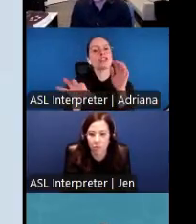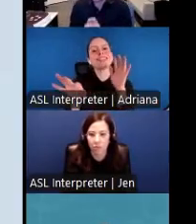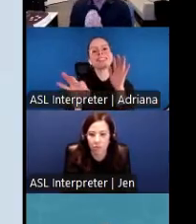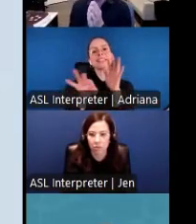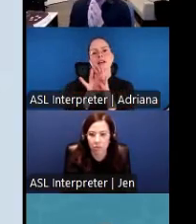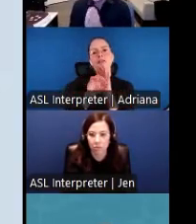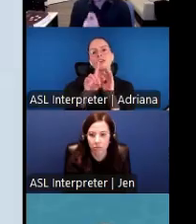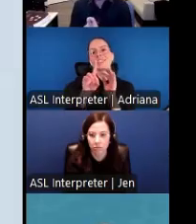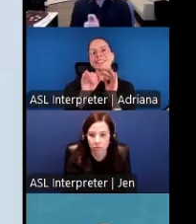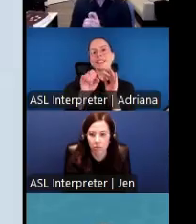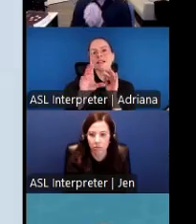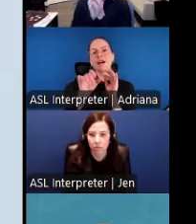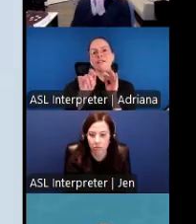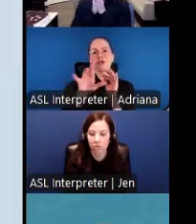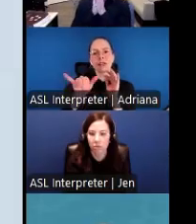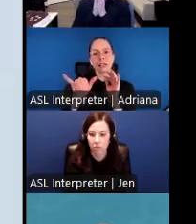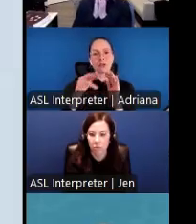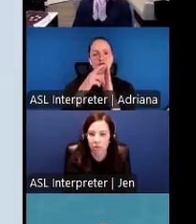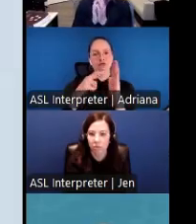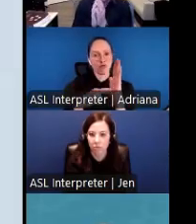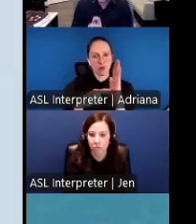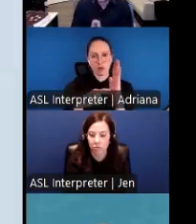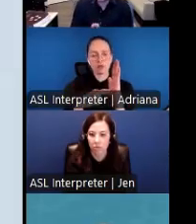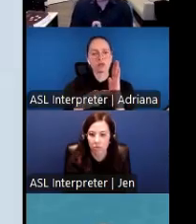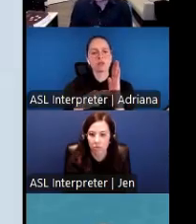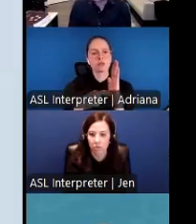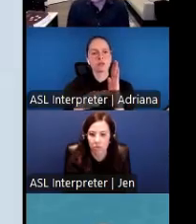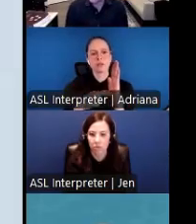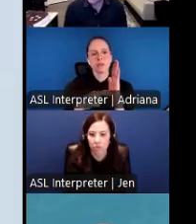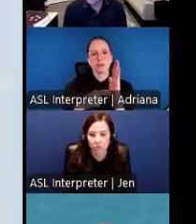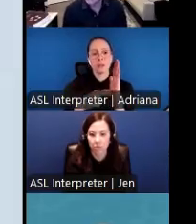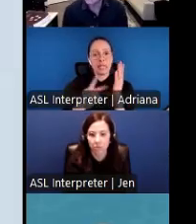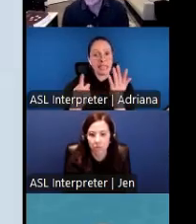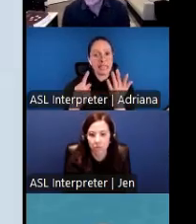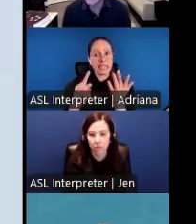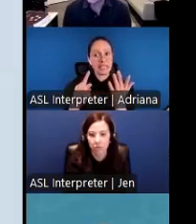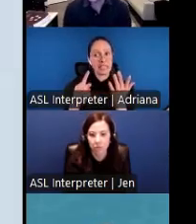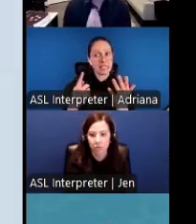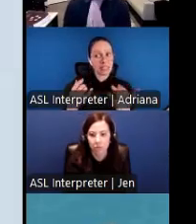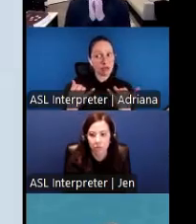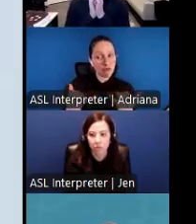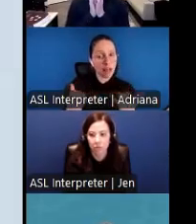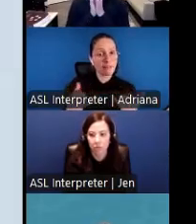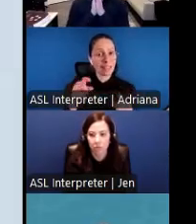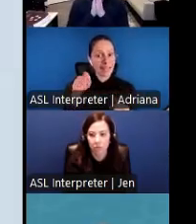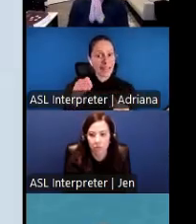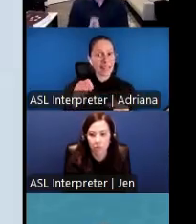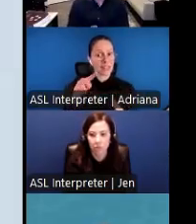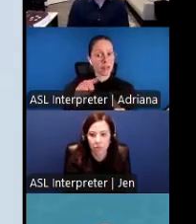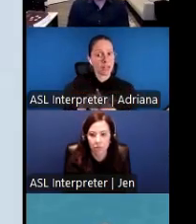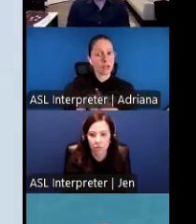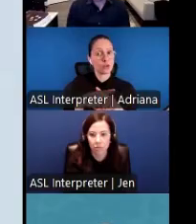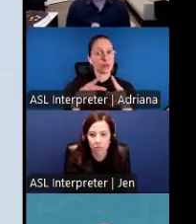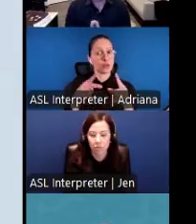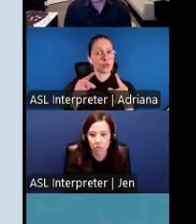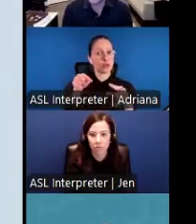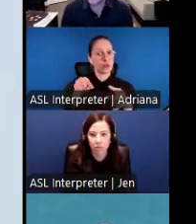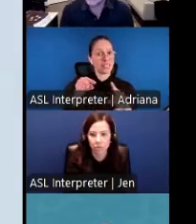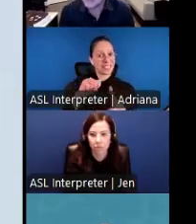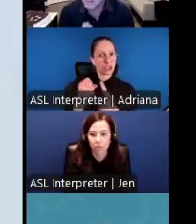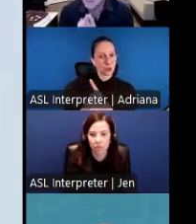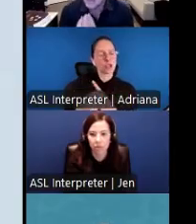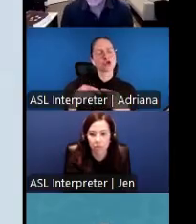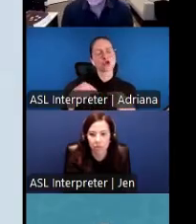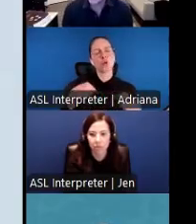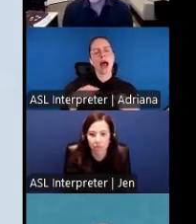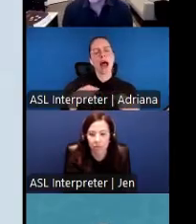standard that must be met? Is it relevant and necessary to the matter? And so I was making arguments around materials